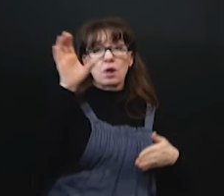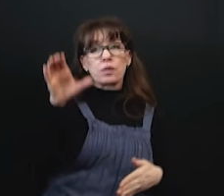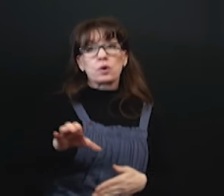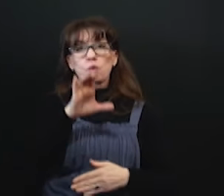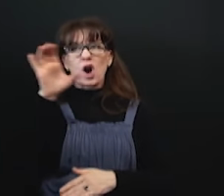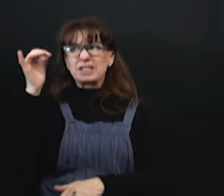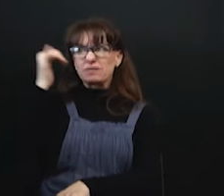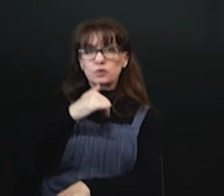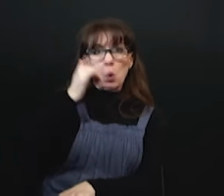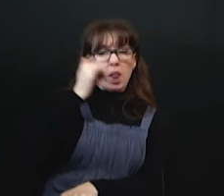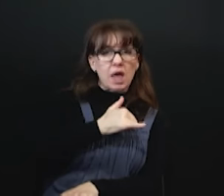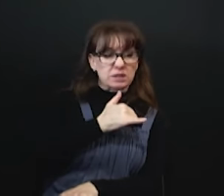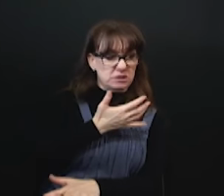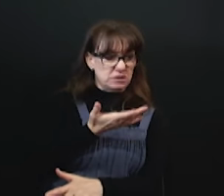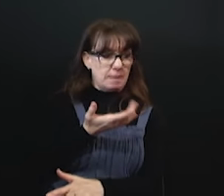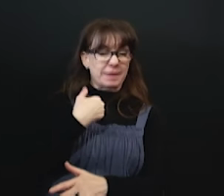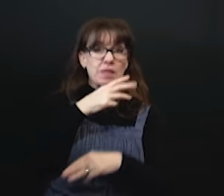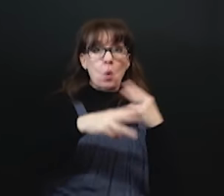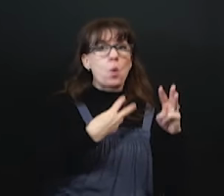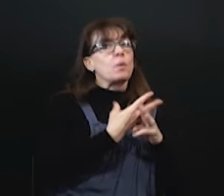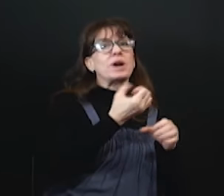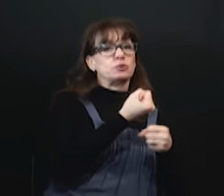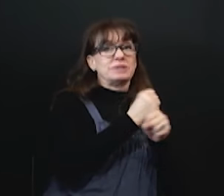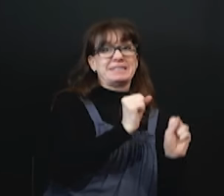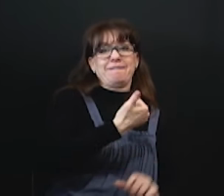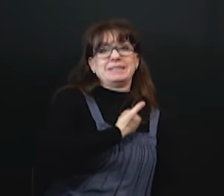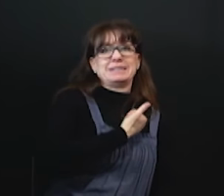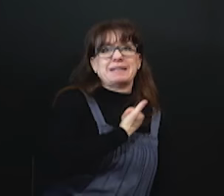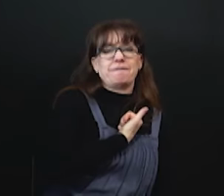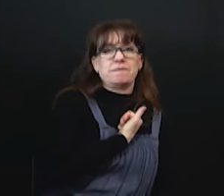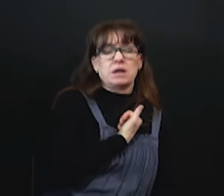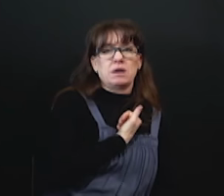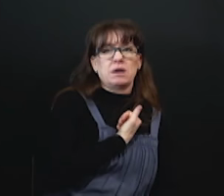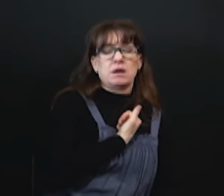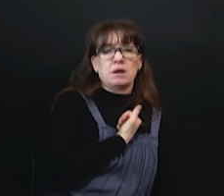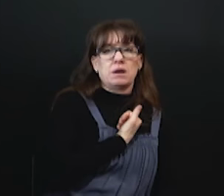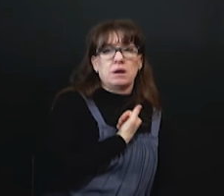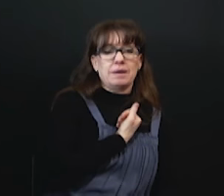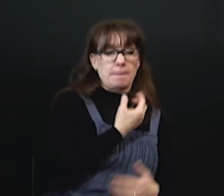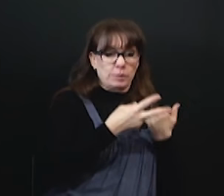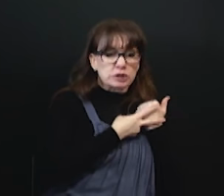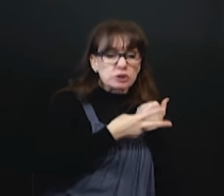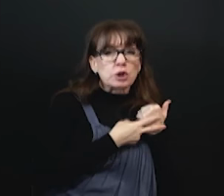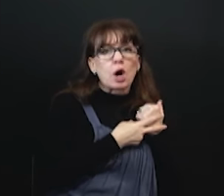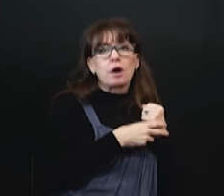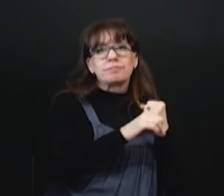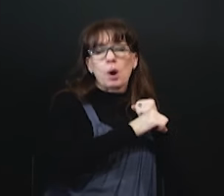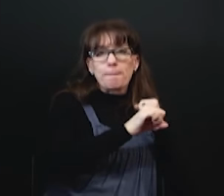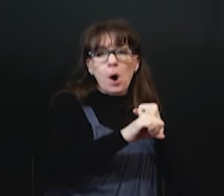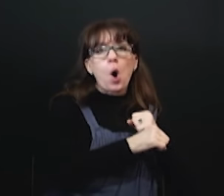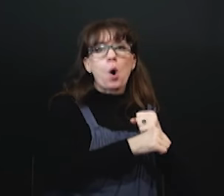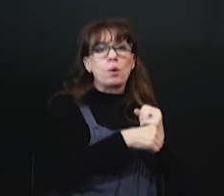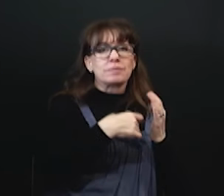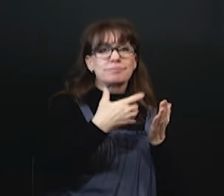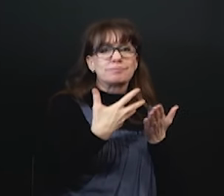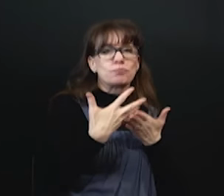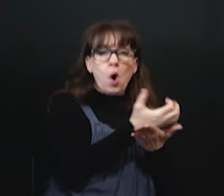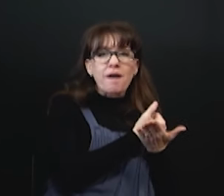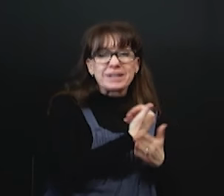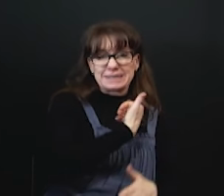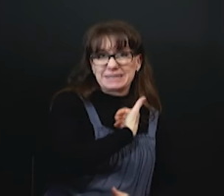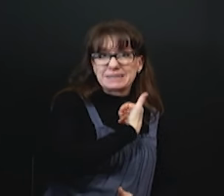foolishness to a world somehow desperate to save itself, preserve itself, promote itself, profit